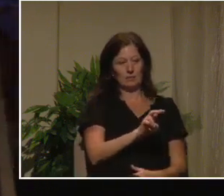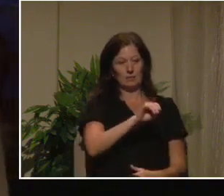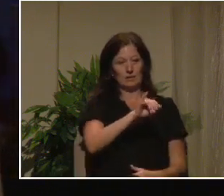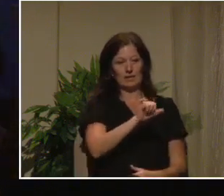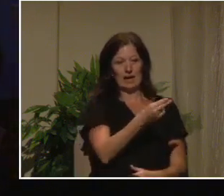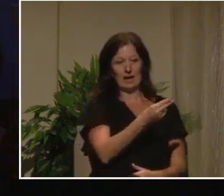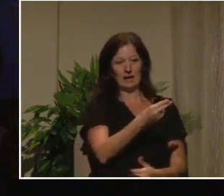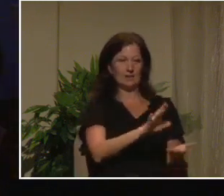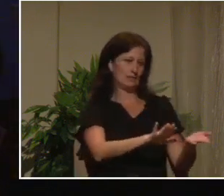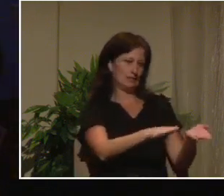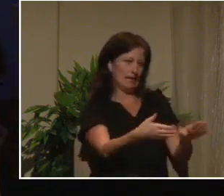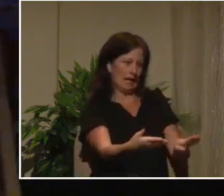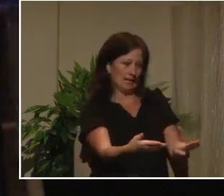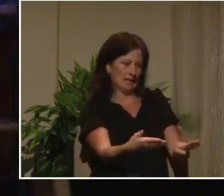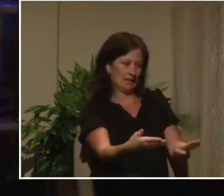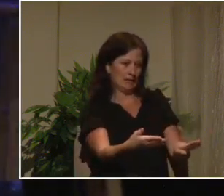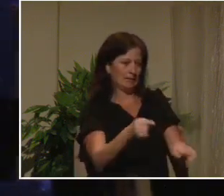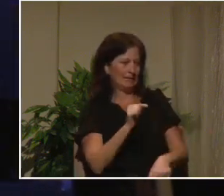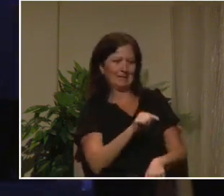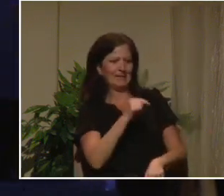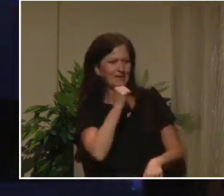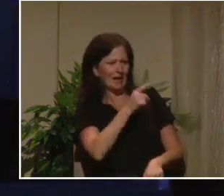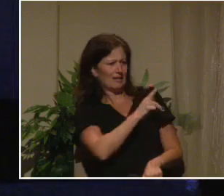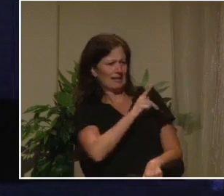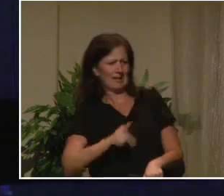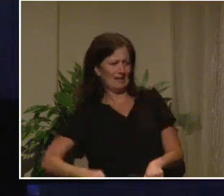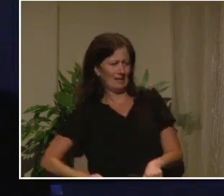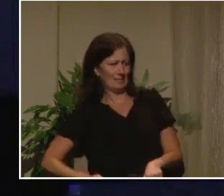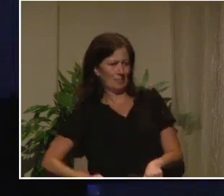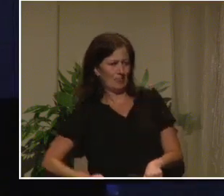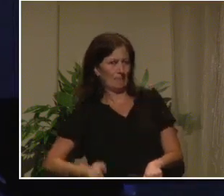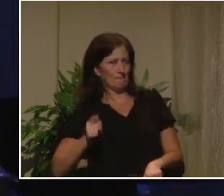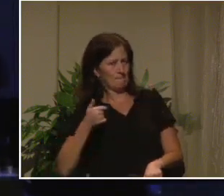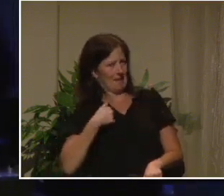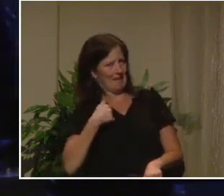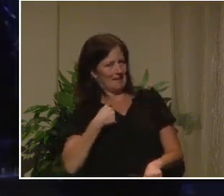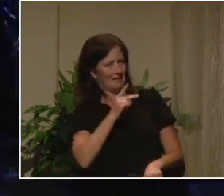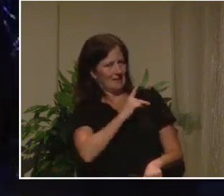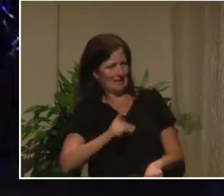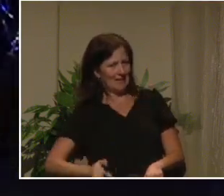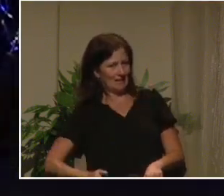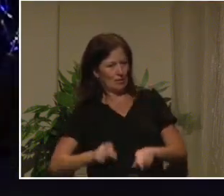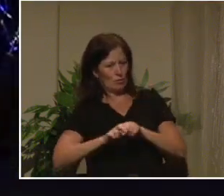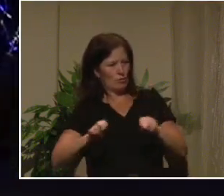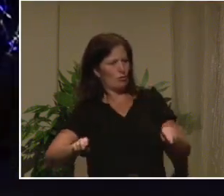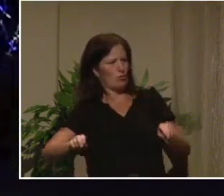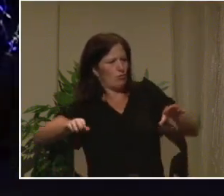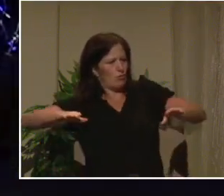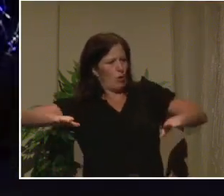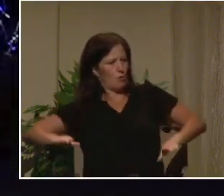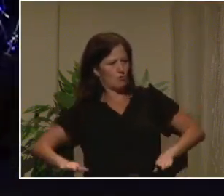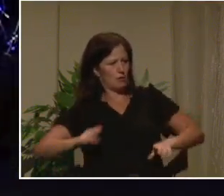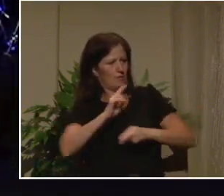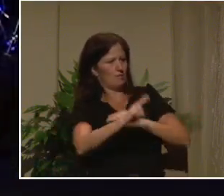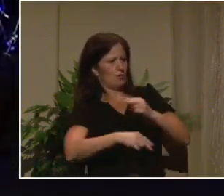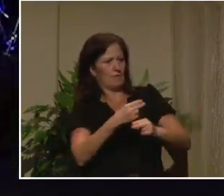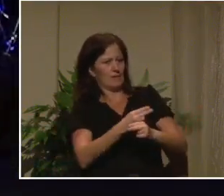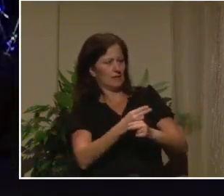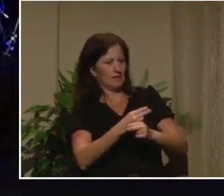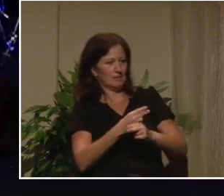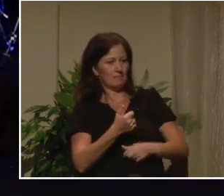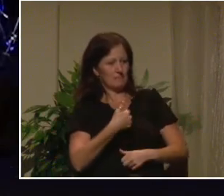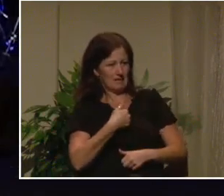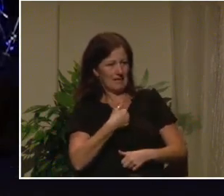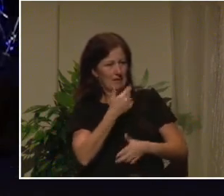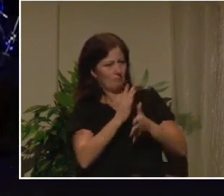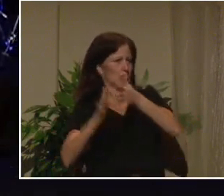No human ruler is the king, but the person on the throne of the universe, the person, the one who is ultimately in charge